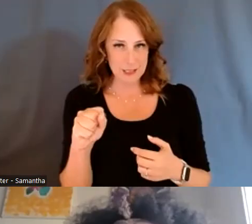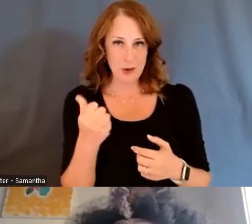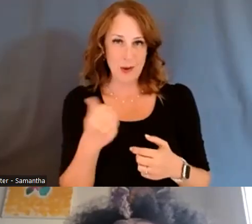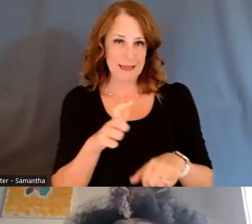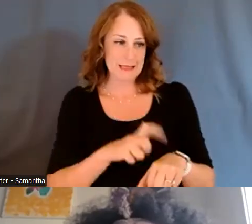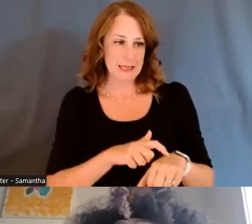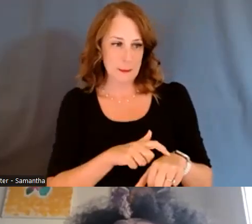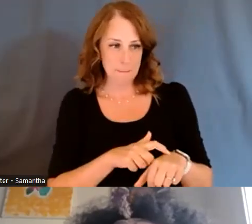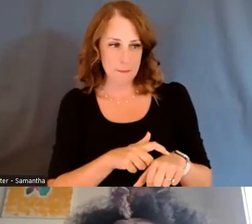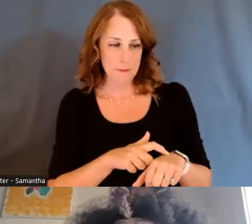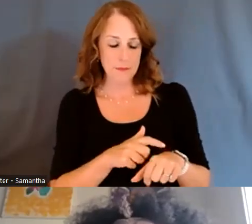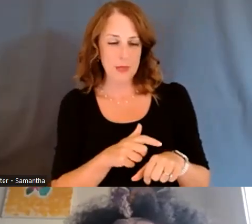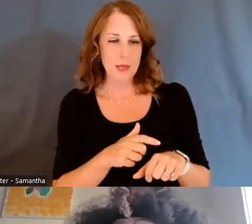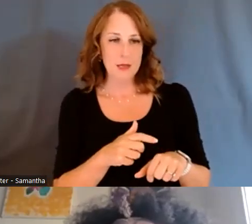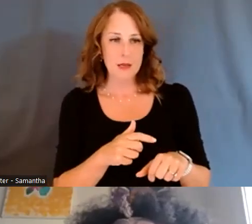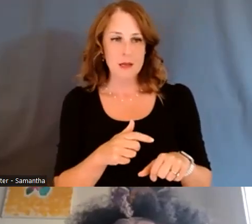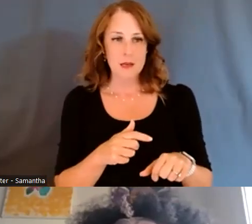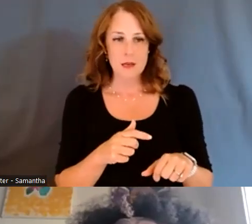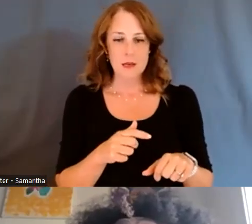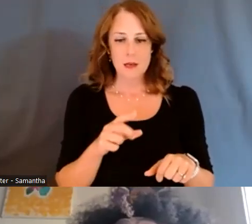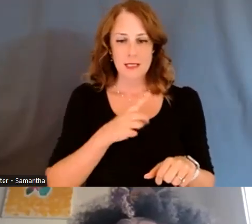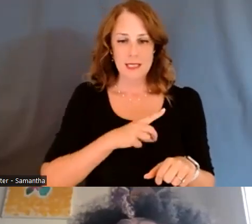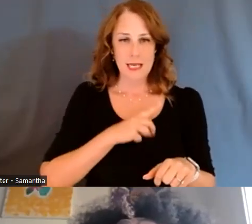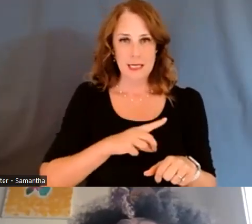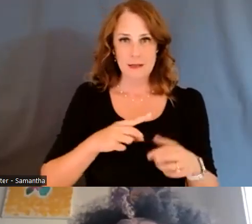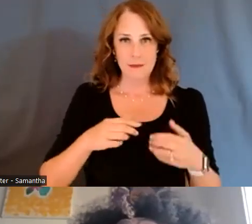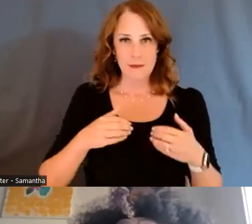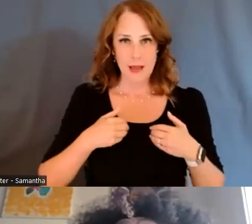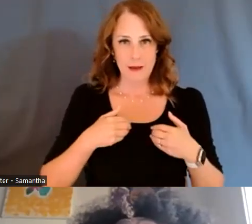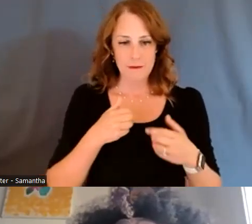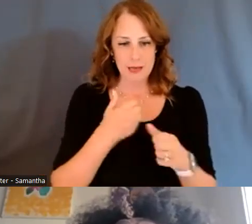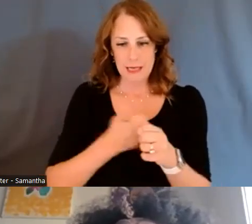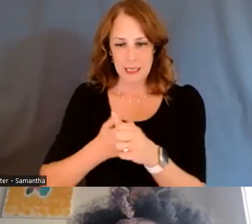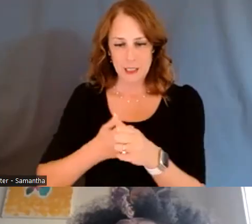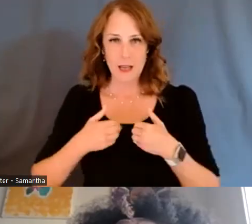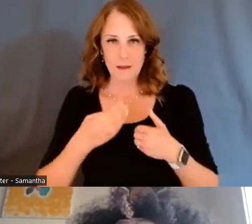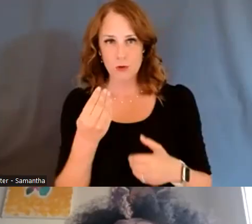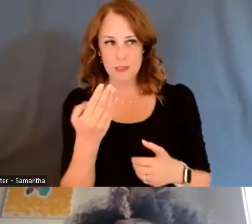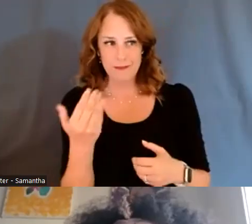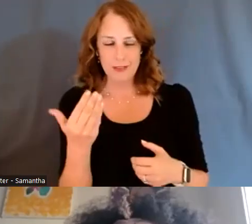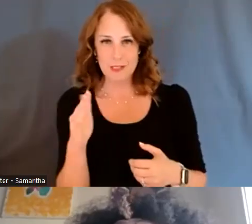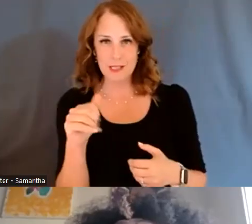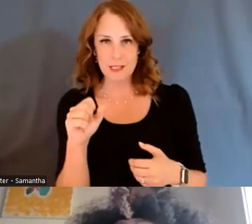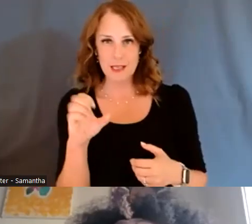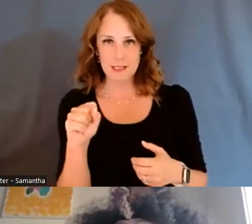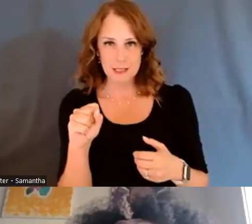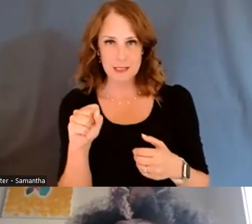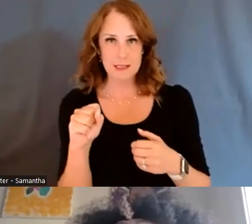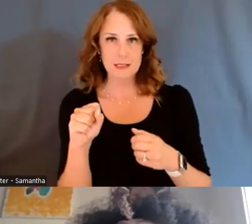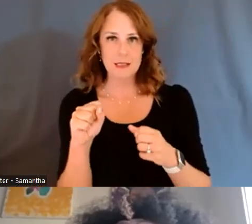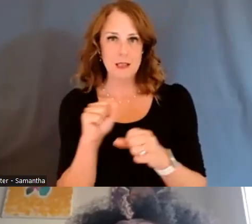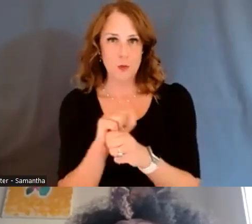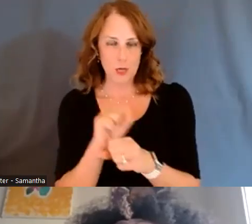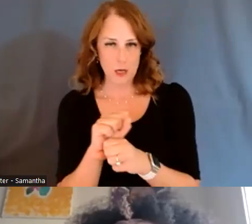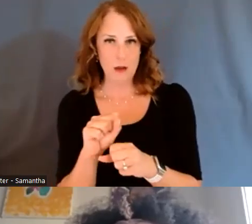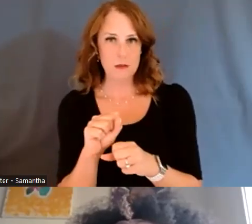time, each one of my detectives has, 14, 15 active cases that they're working.